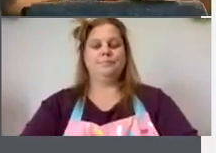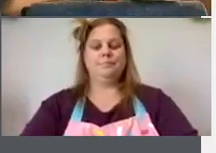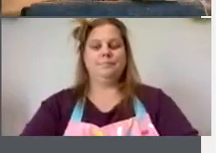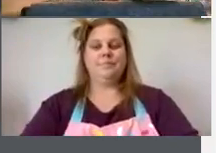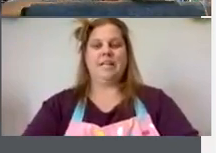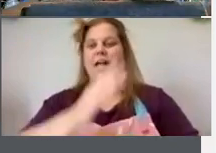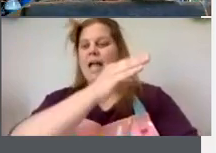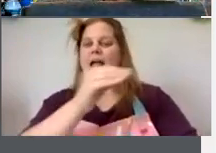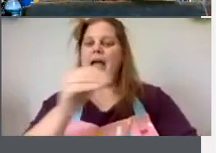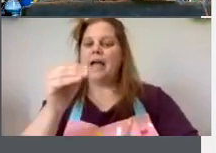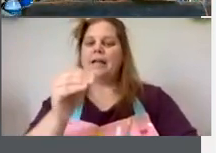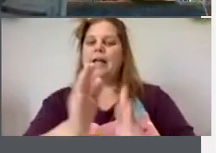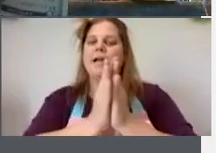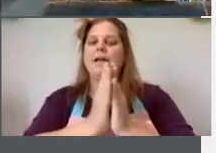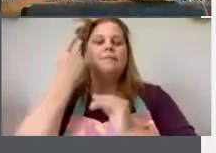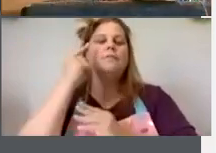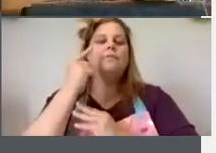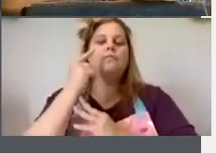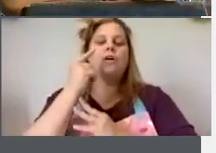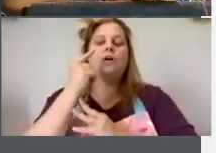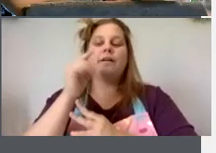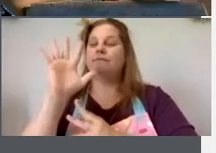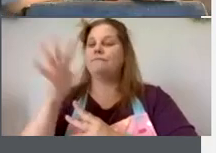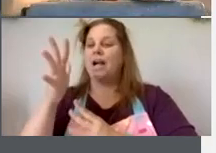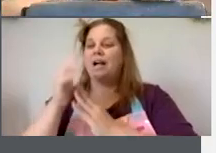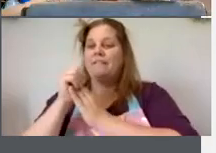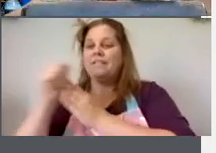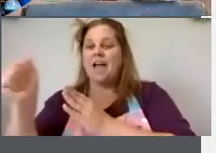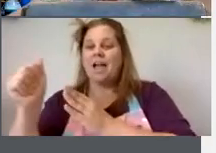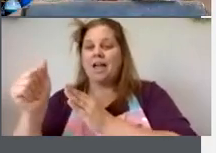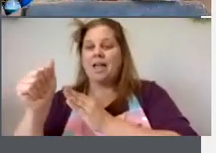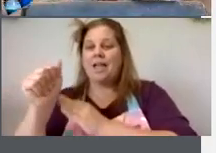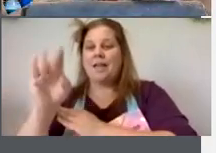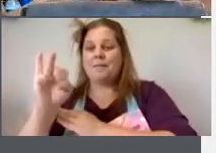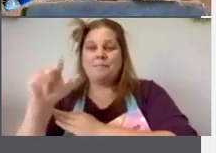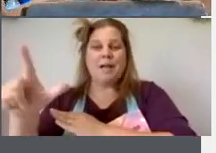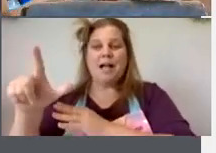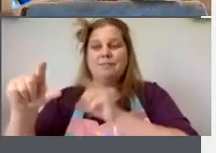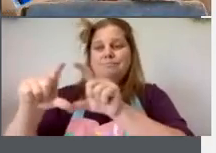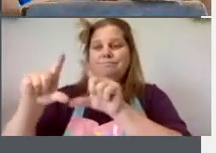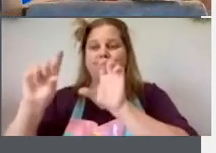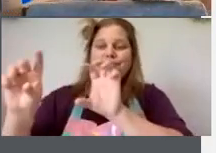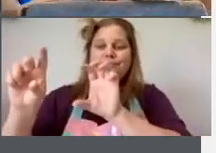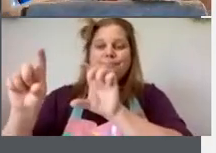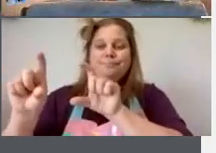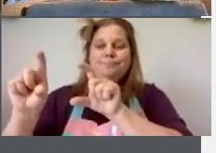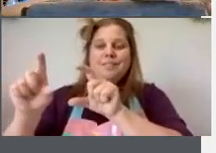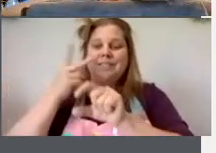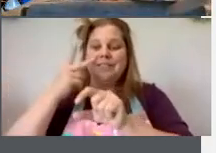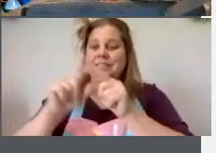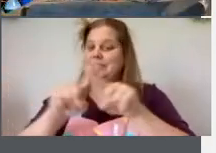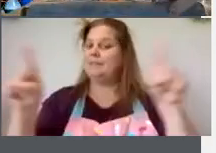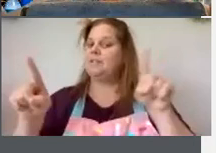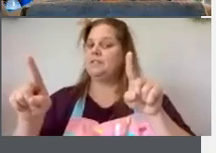And it's going to ask for a $5 bill. See the difference?